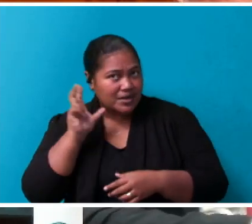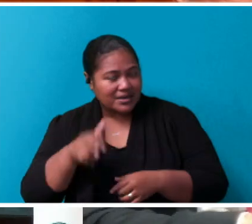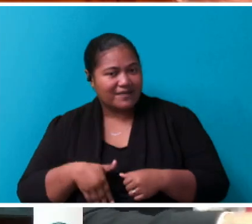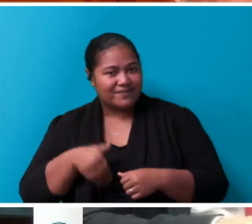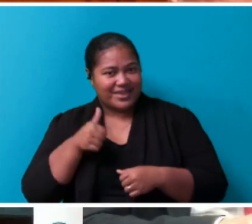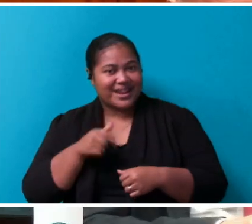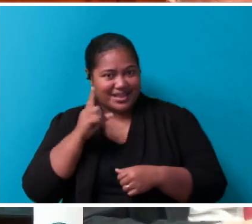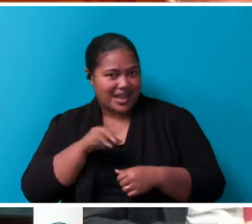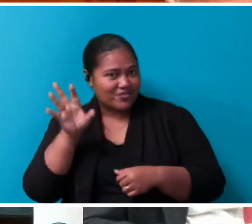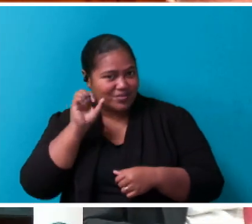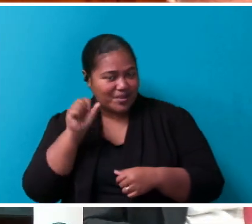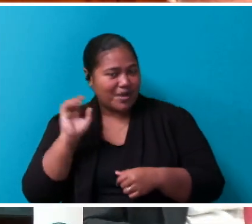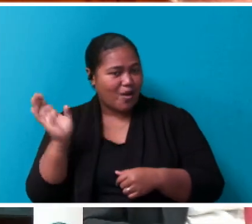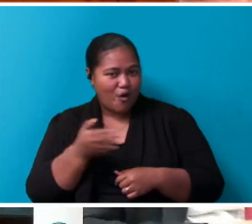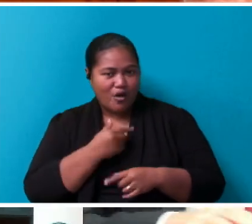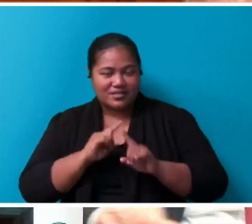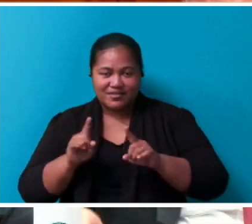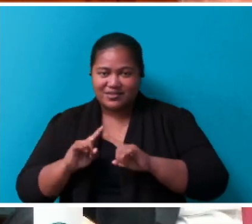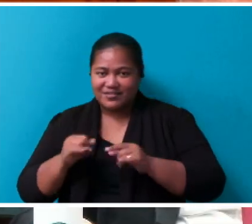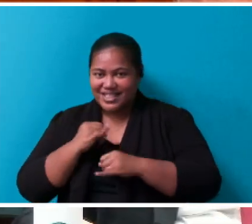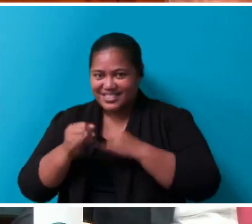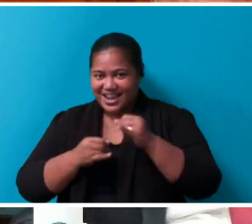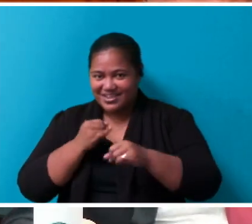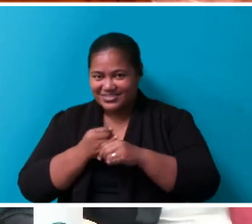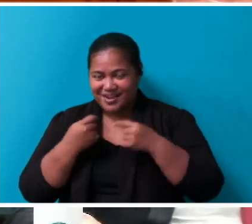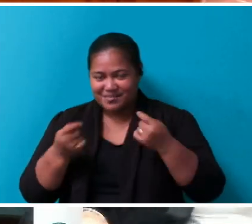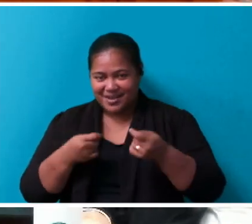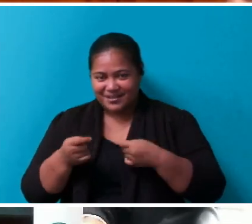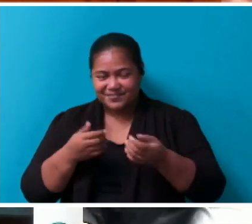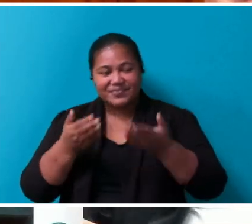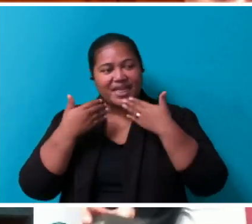and remembered in every major international market. I thank you, Madam Deputy Speaker.